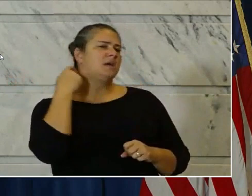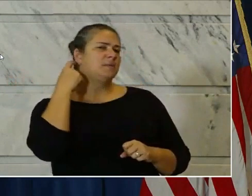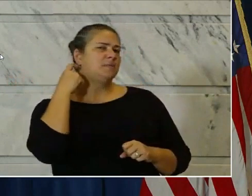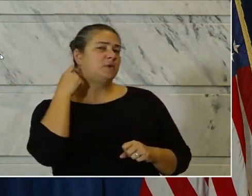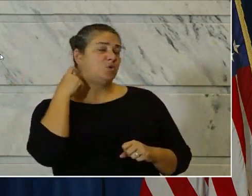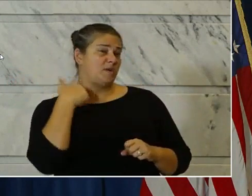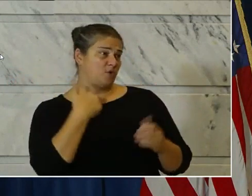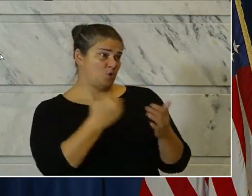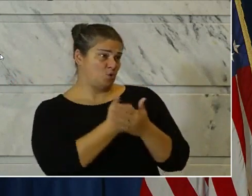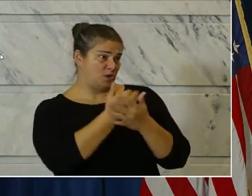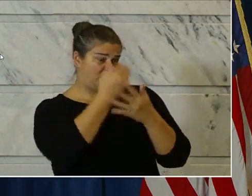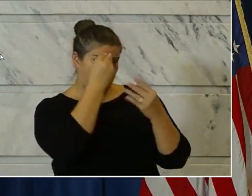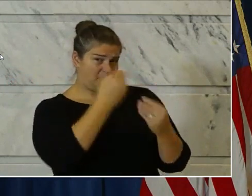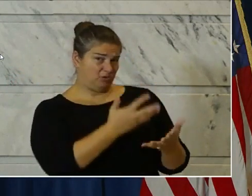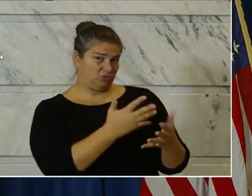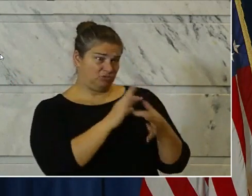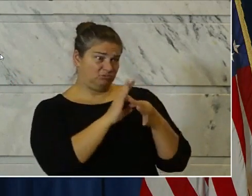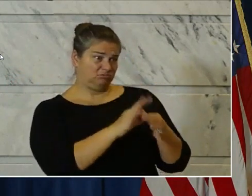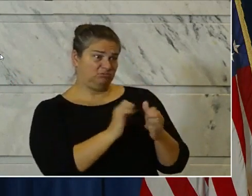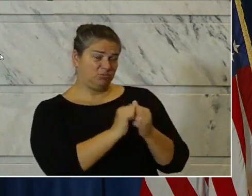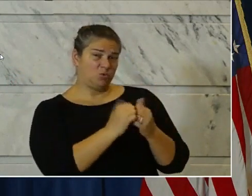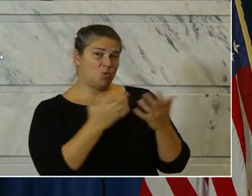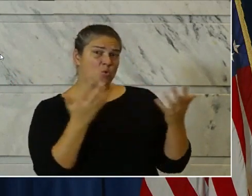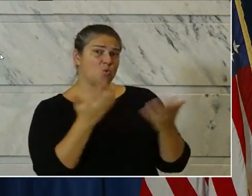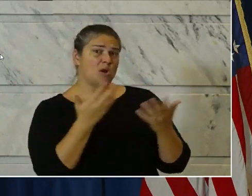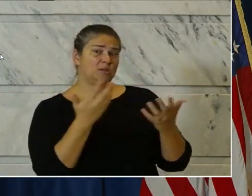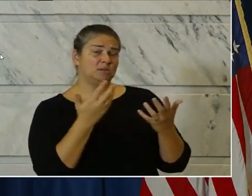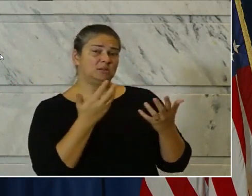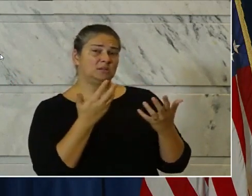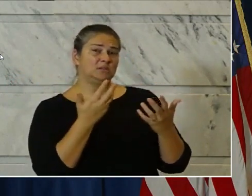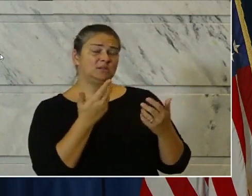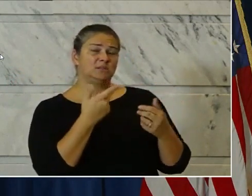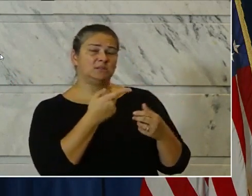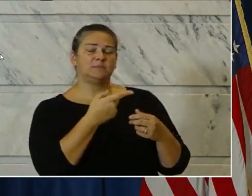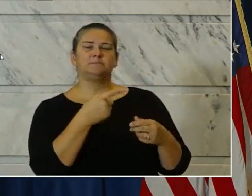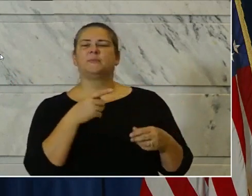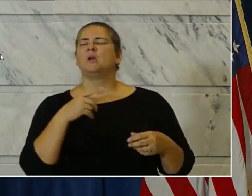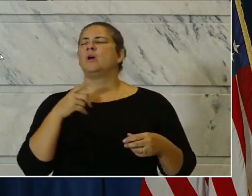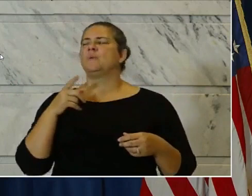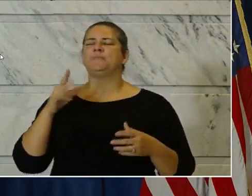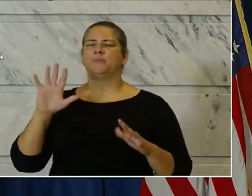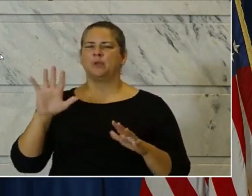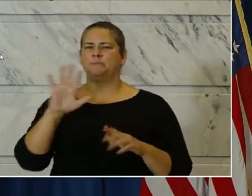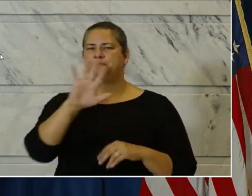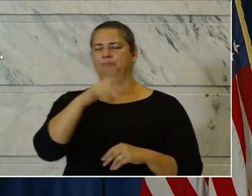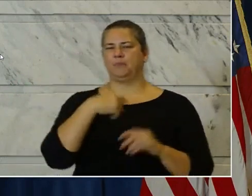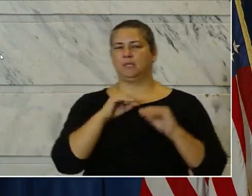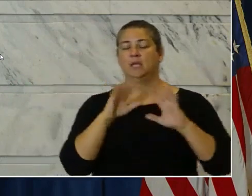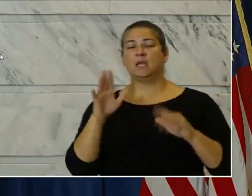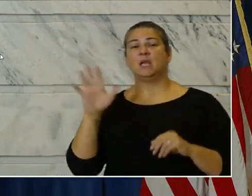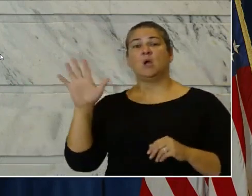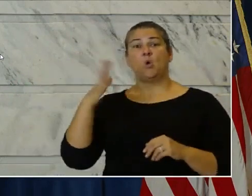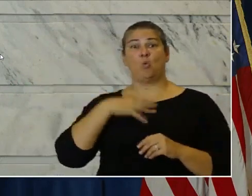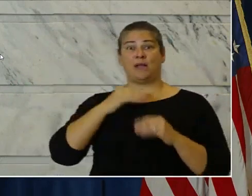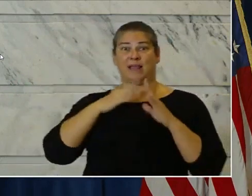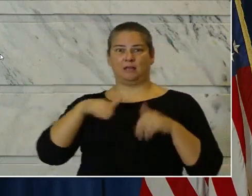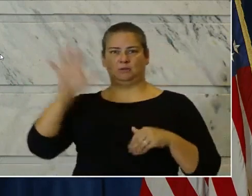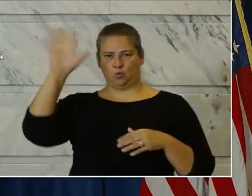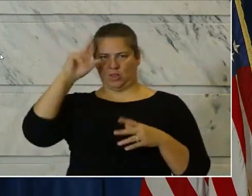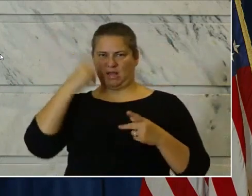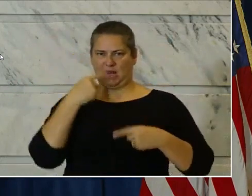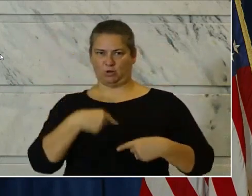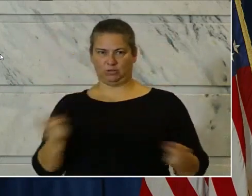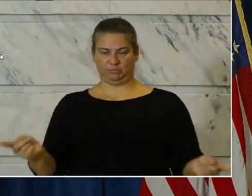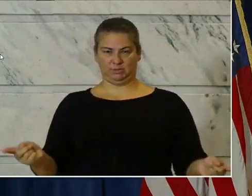any information yet on what it's going to be and how it may affect Kentucky? Question is on an announcement about to be made by the White House. I don't want to take